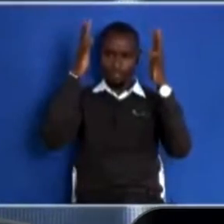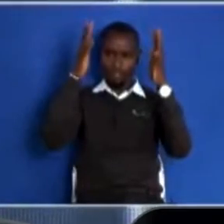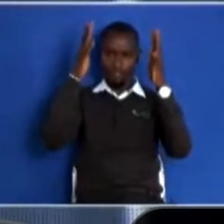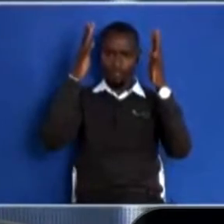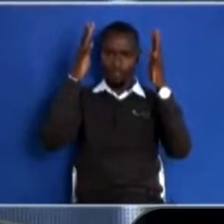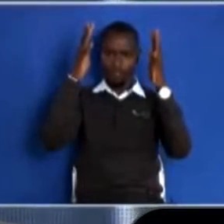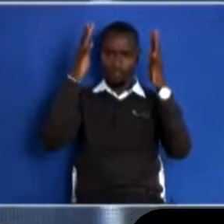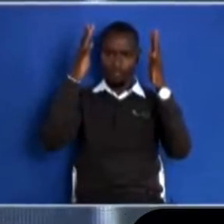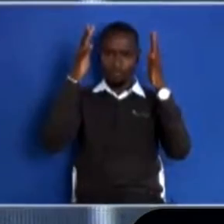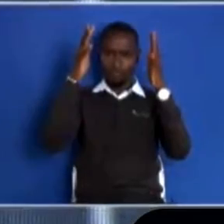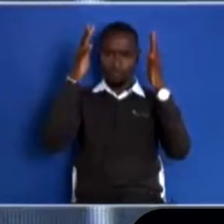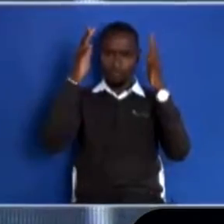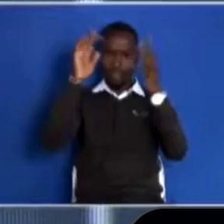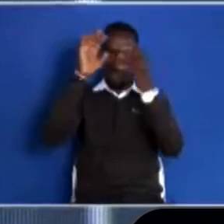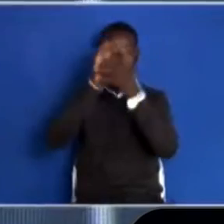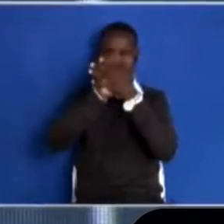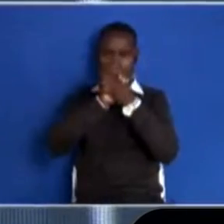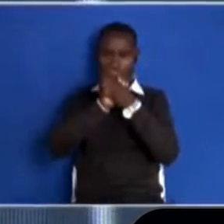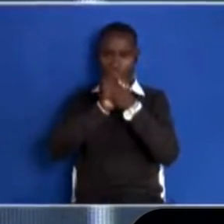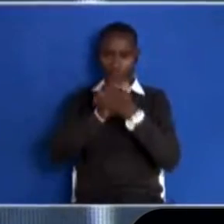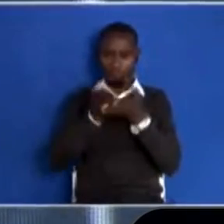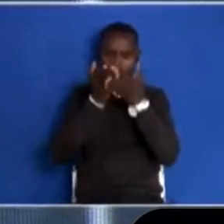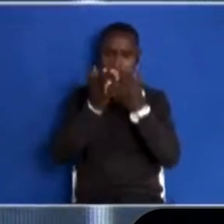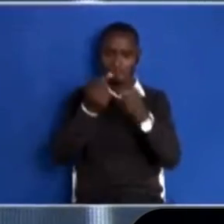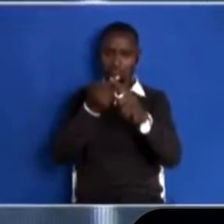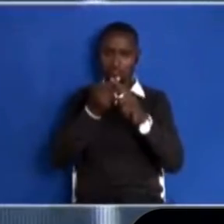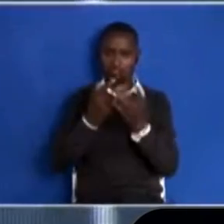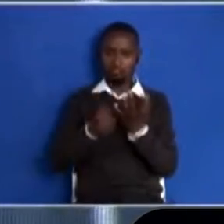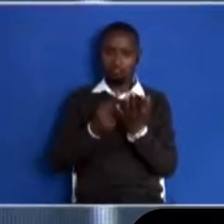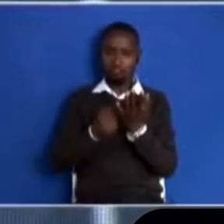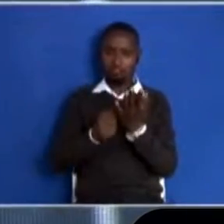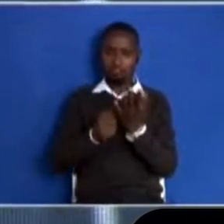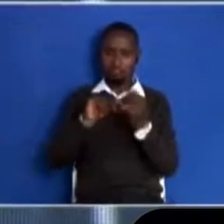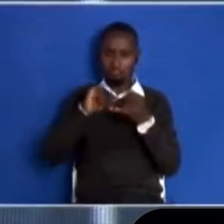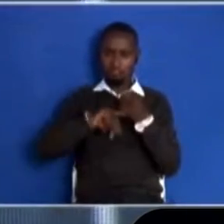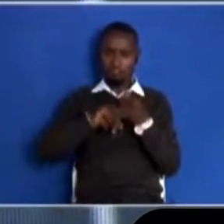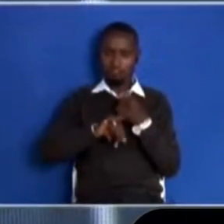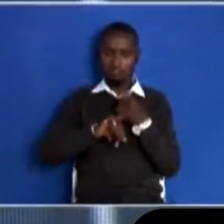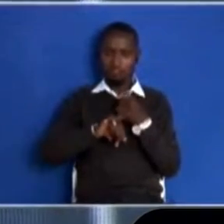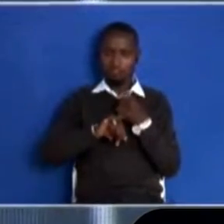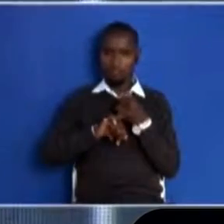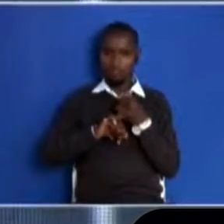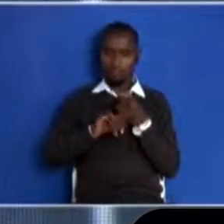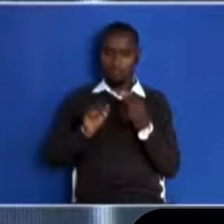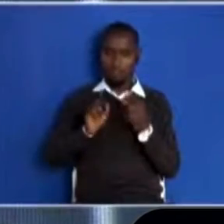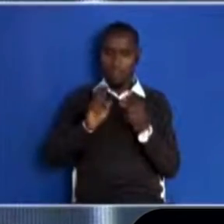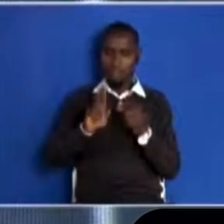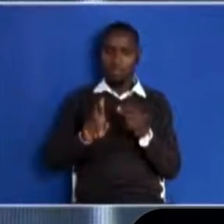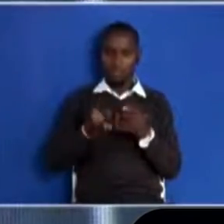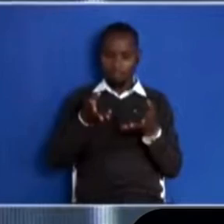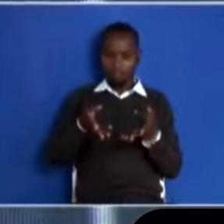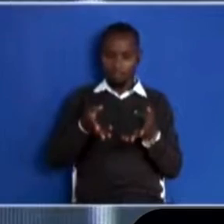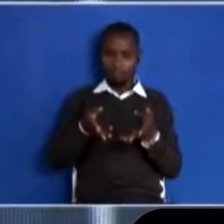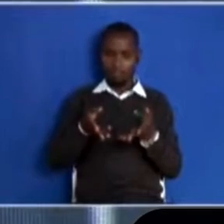I bring you greetings from Uganda. Nawaletea salamu kutoka Uganda. My wife, mke wangu, and my daughter is here. Binti yangu